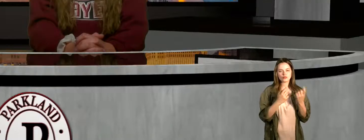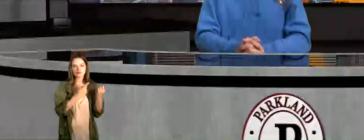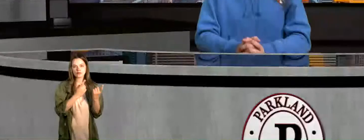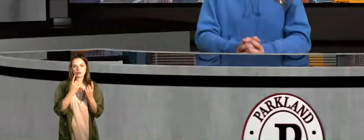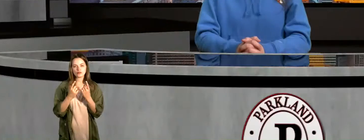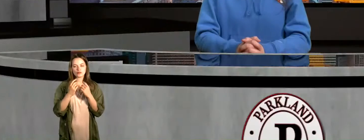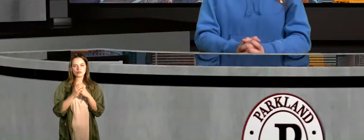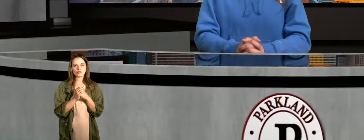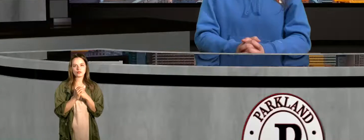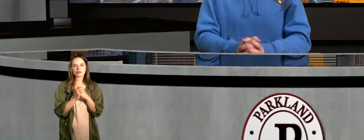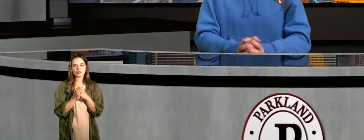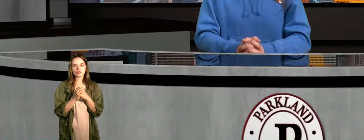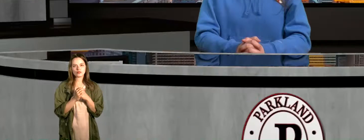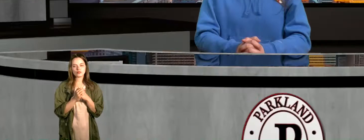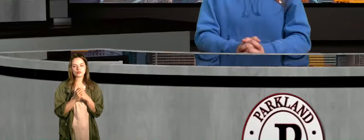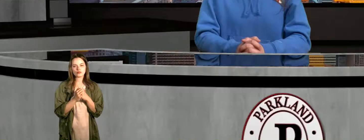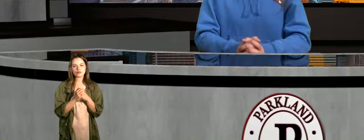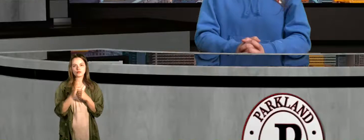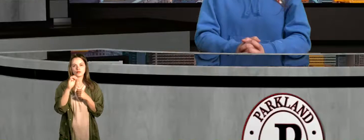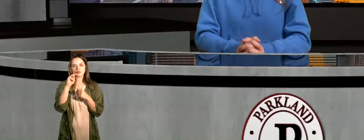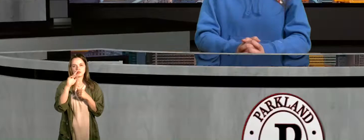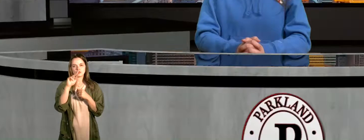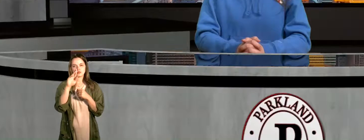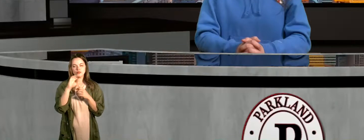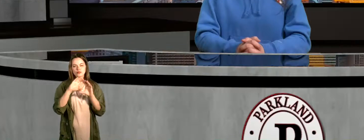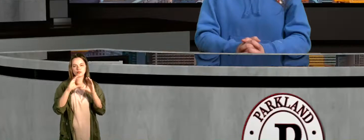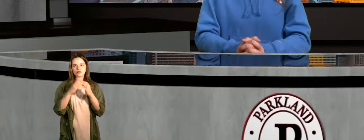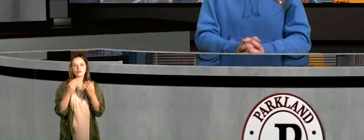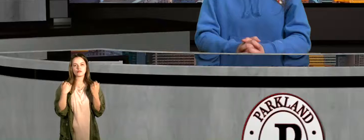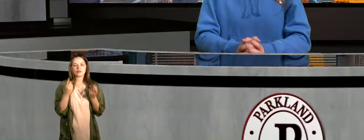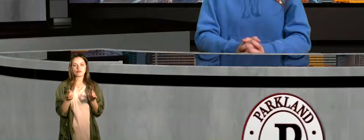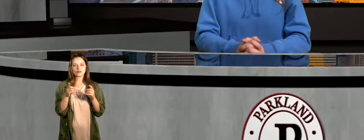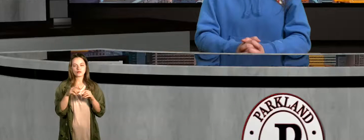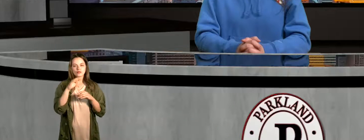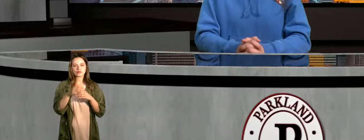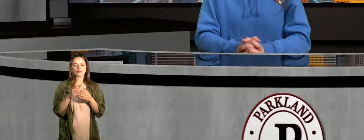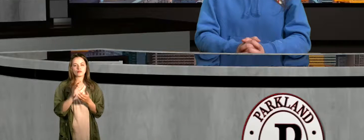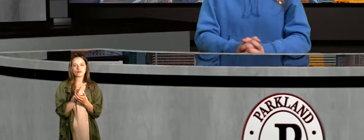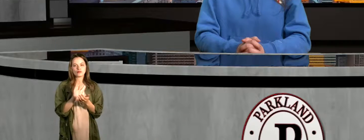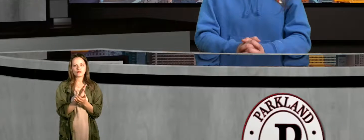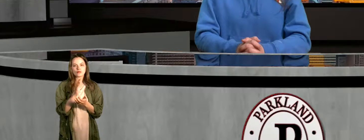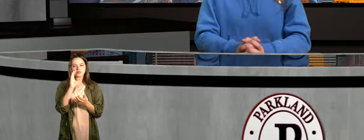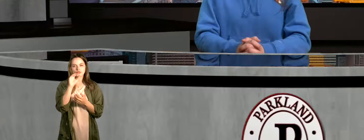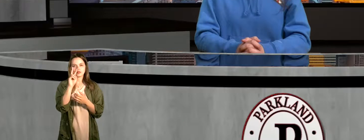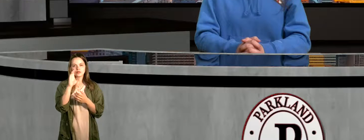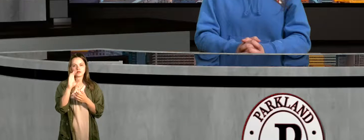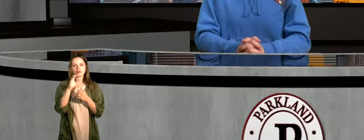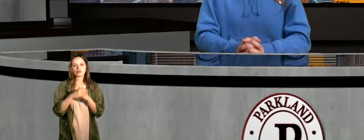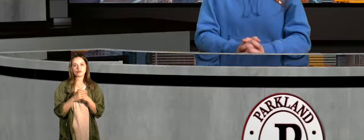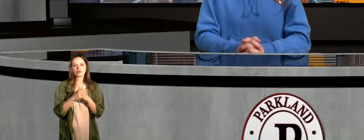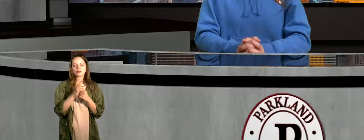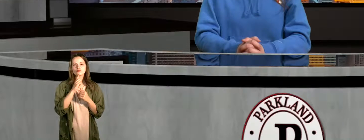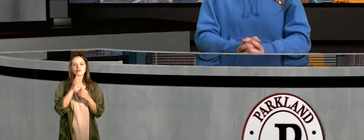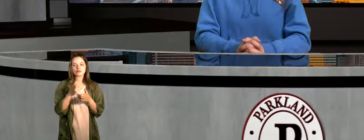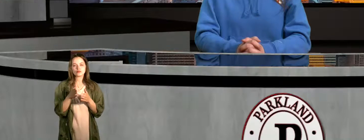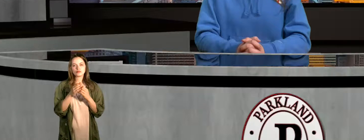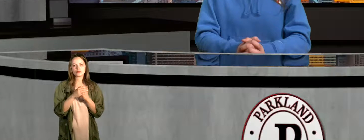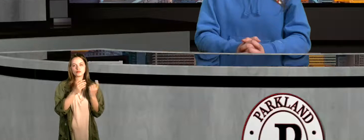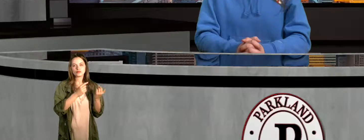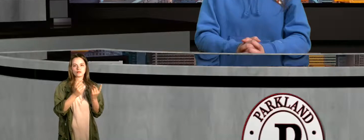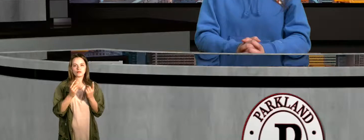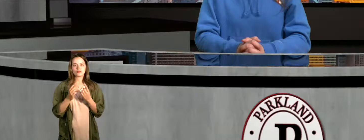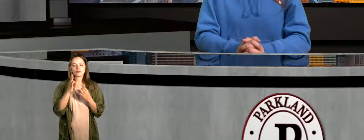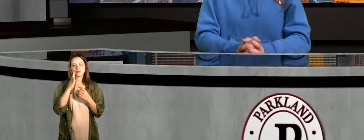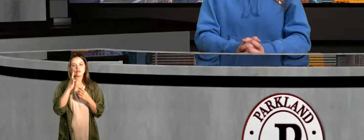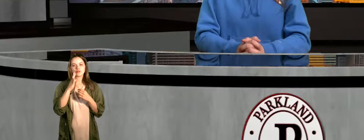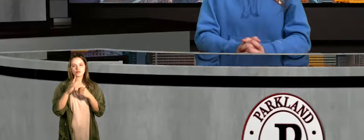attend. The Empowerment Club is hosting an event on June 4th after school in C200, where a speaker from Turning Point will be speaking to